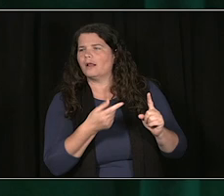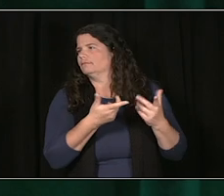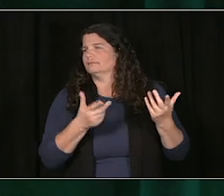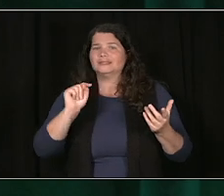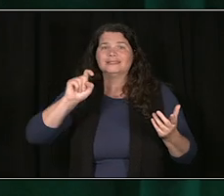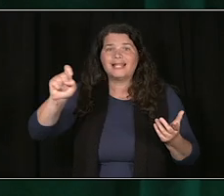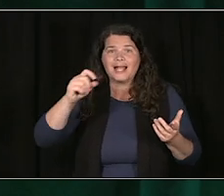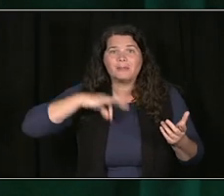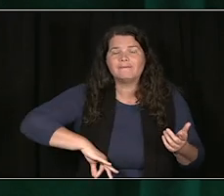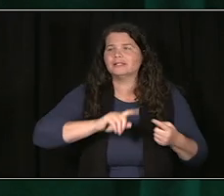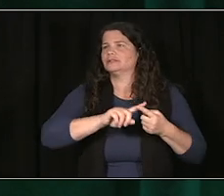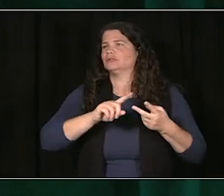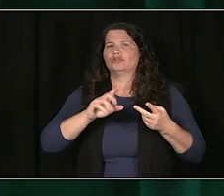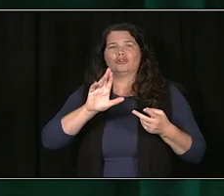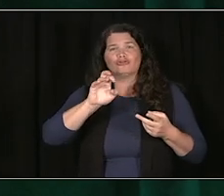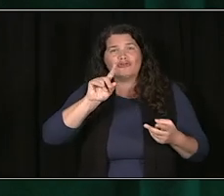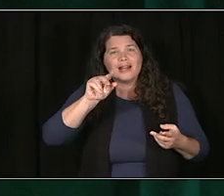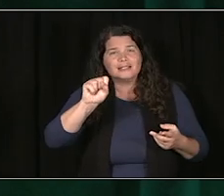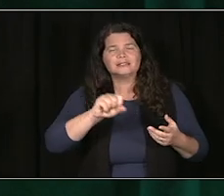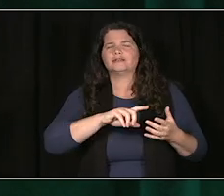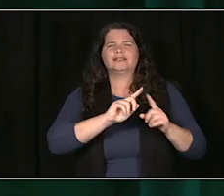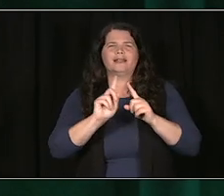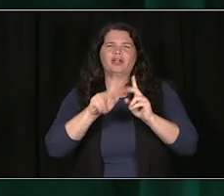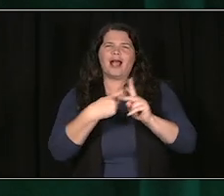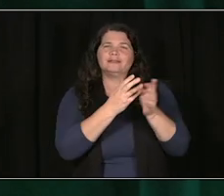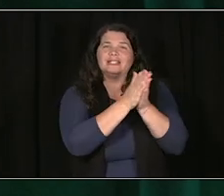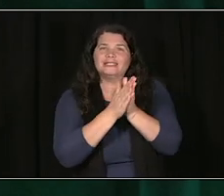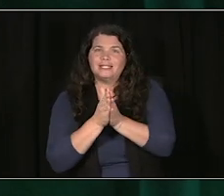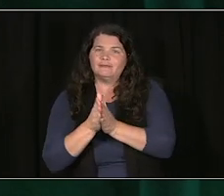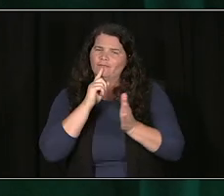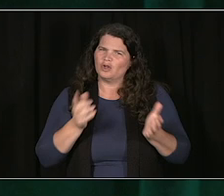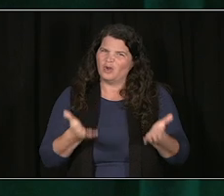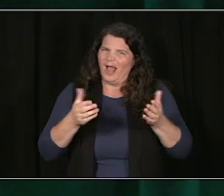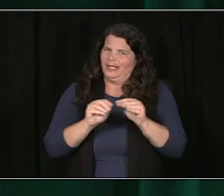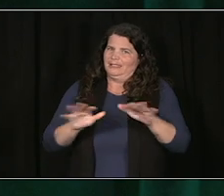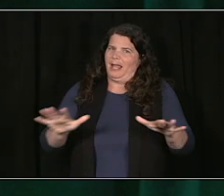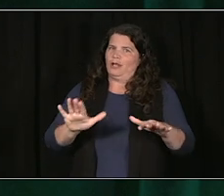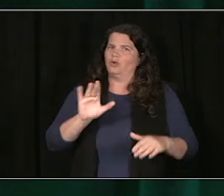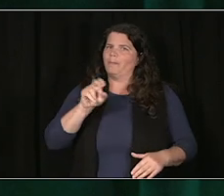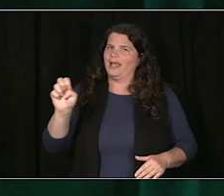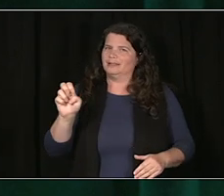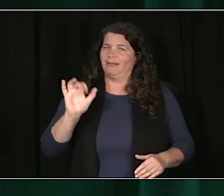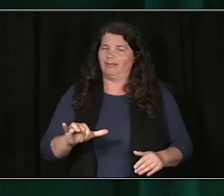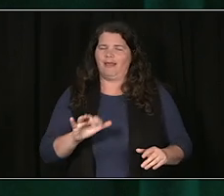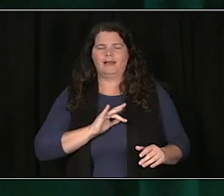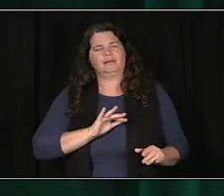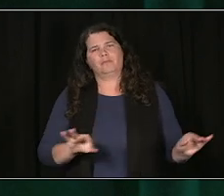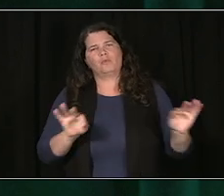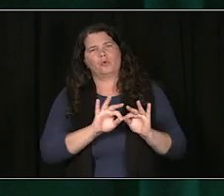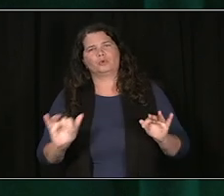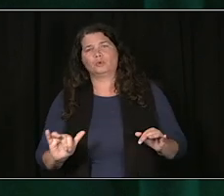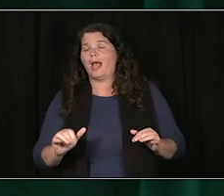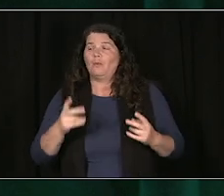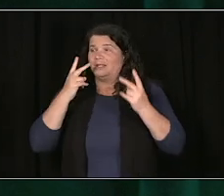tax incentives or tax credits or others, to try and expand the base that they're doing. And I think that you see members of